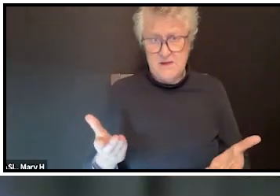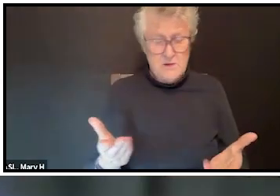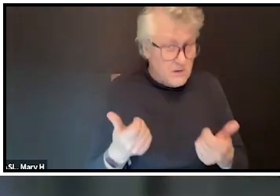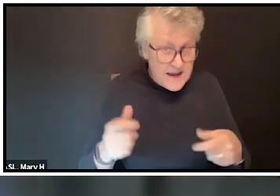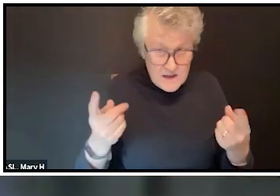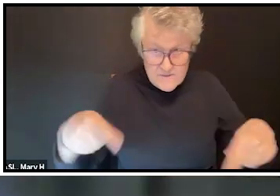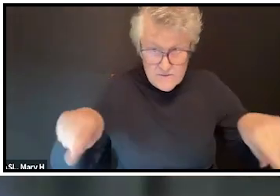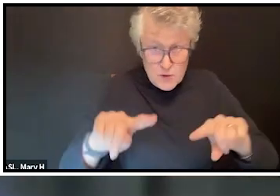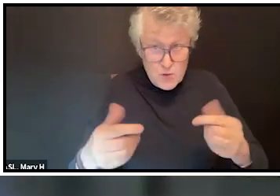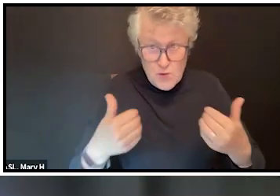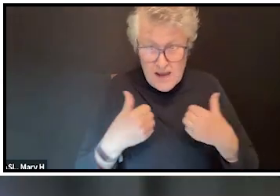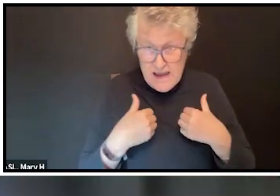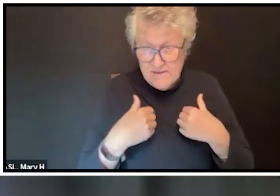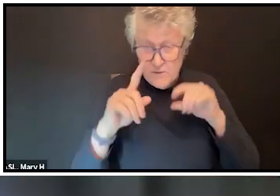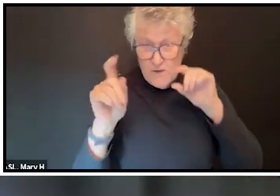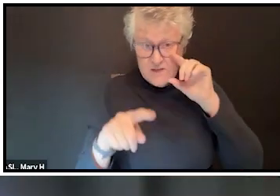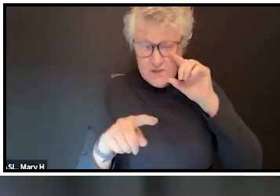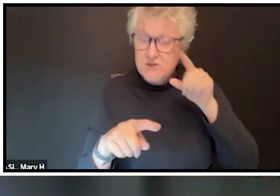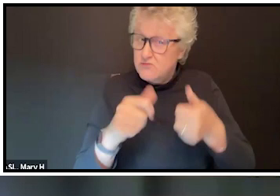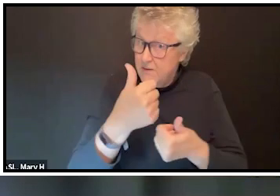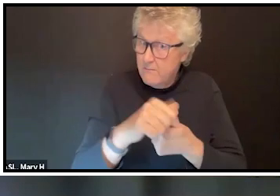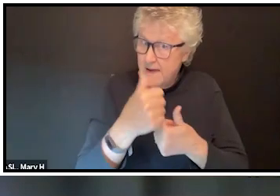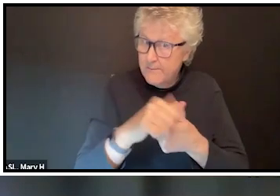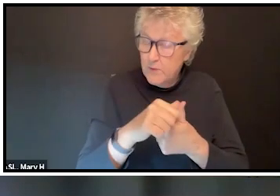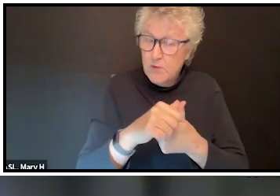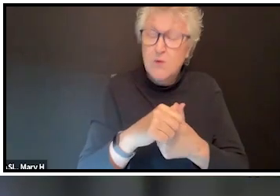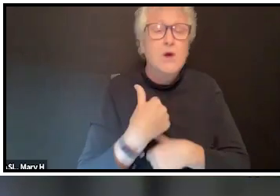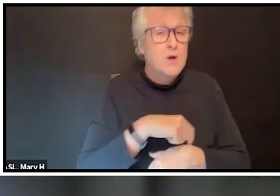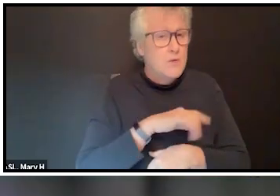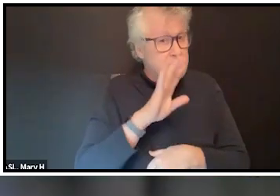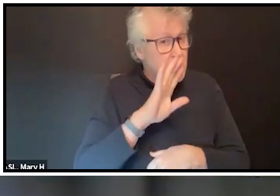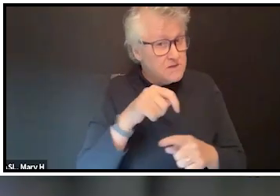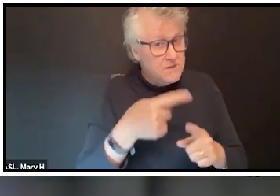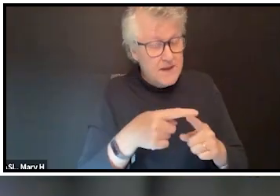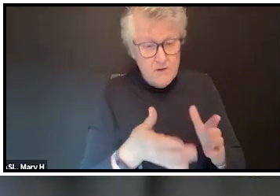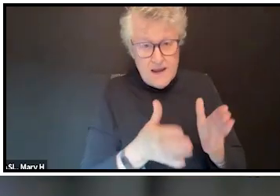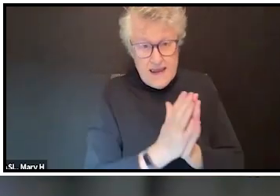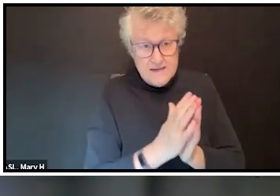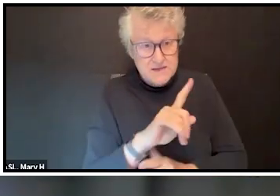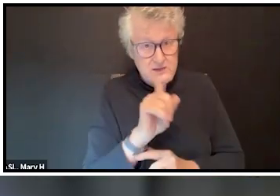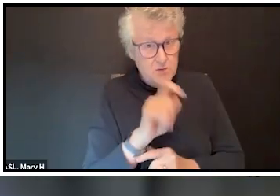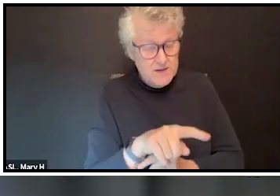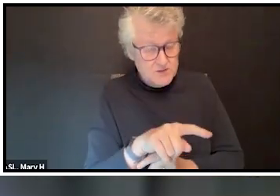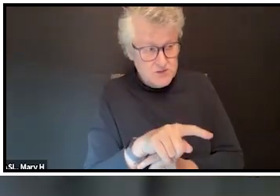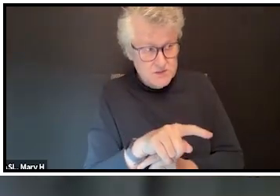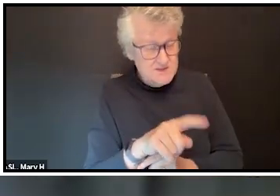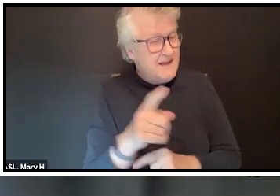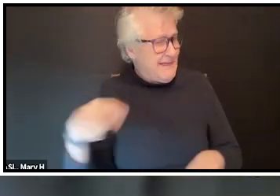it's okay to ask questions? These are nice people to ask. Yeah, now would be a time to do